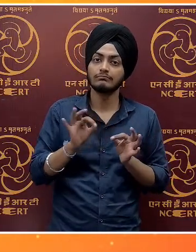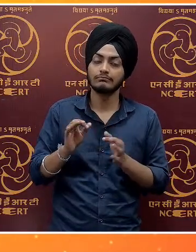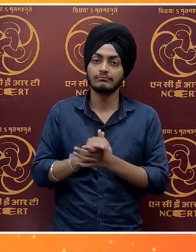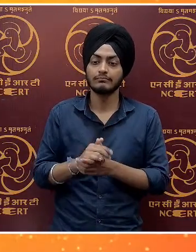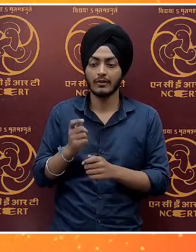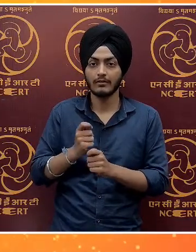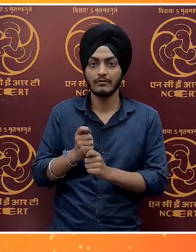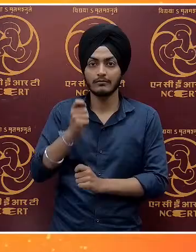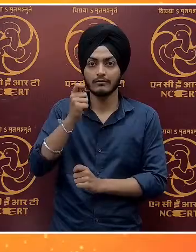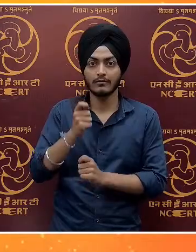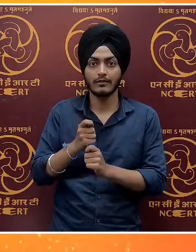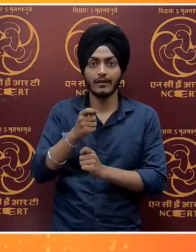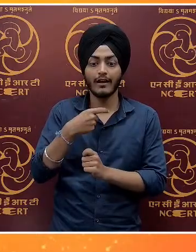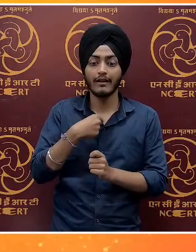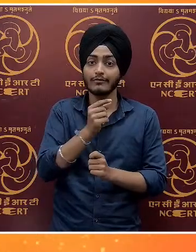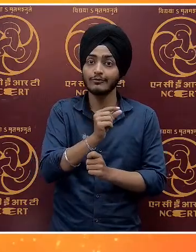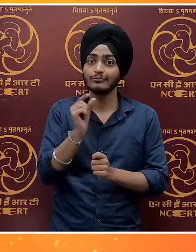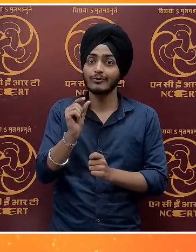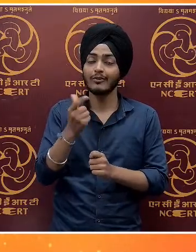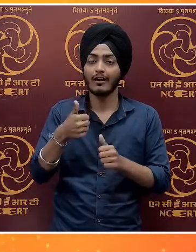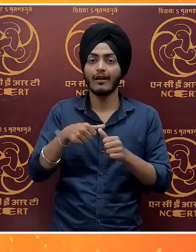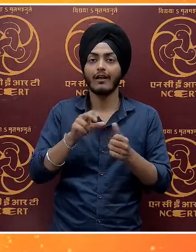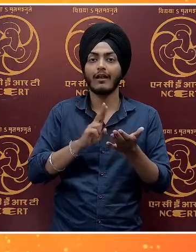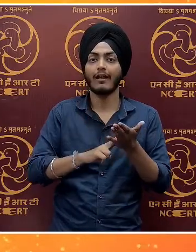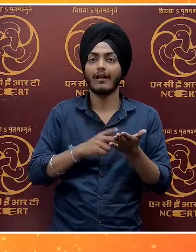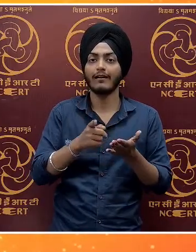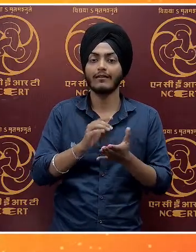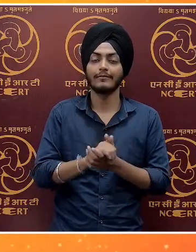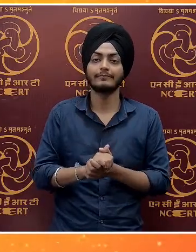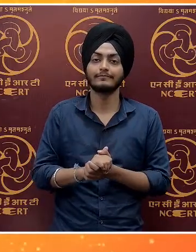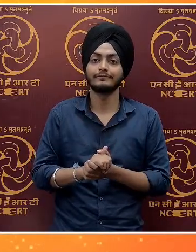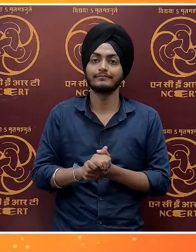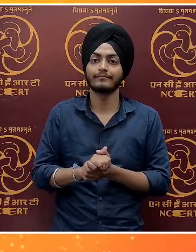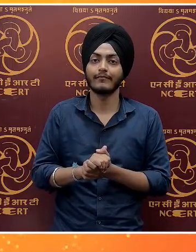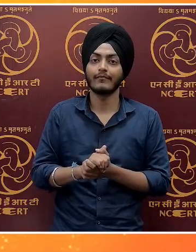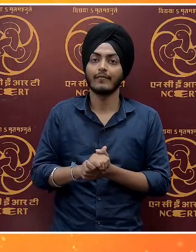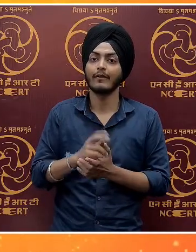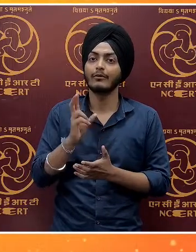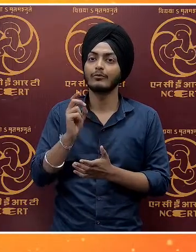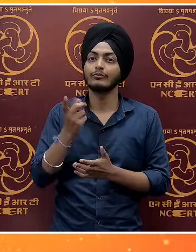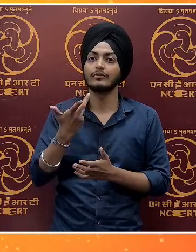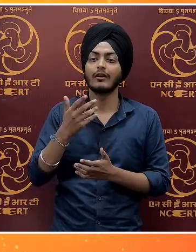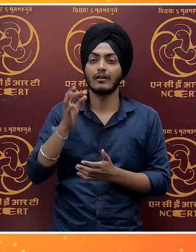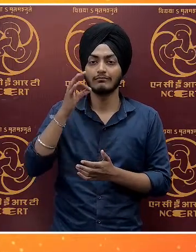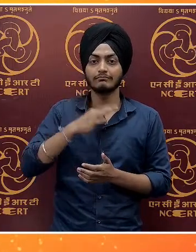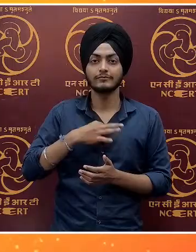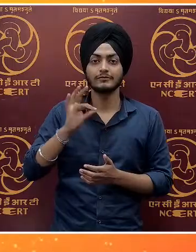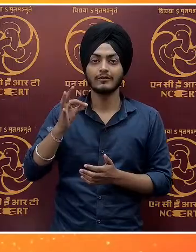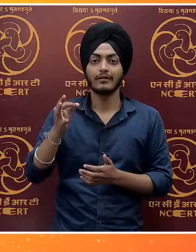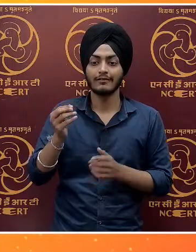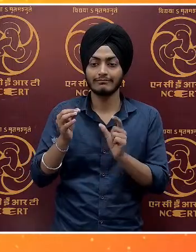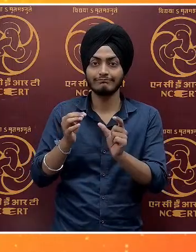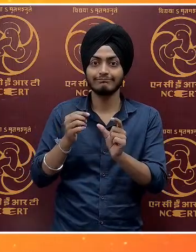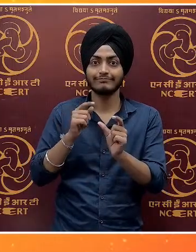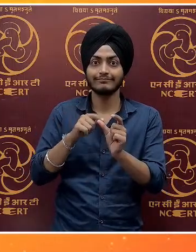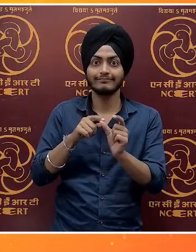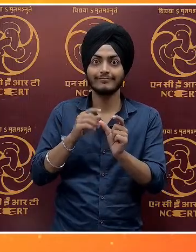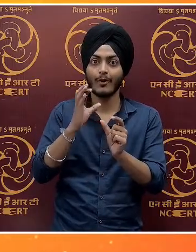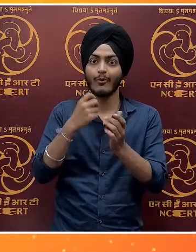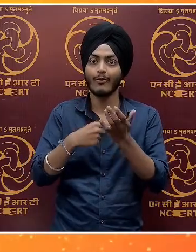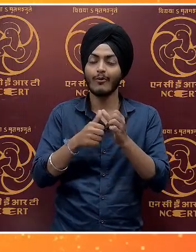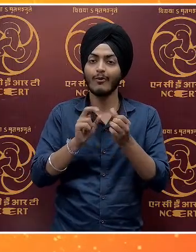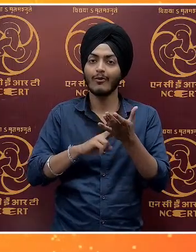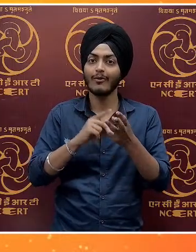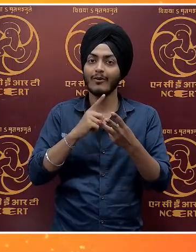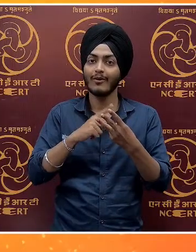Umbrella. An umbrella. An umbrella. Orange. An orange. An orange. Why here? Because